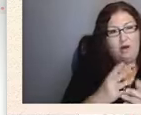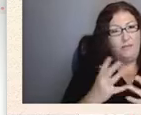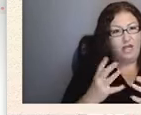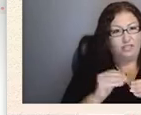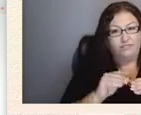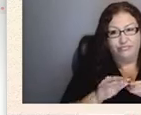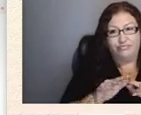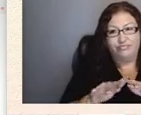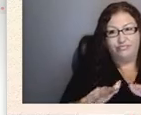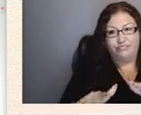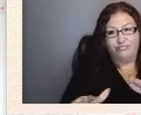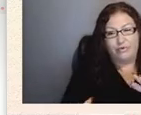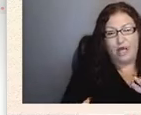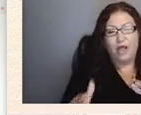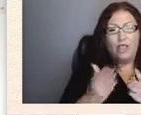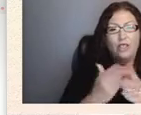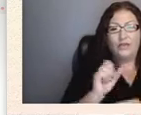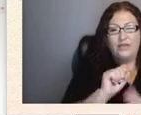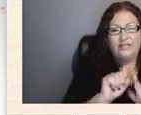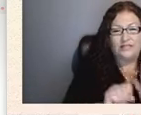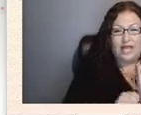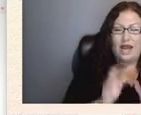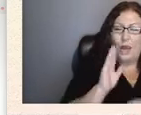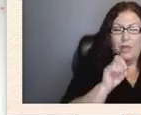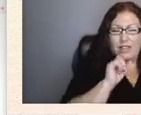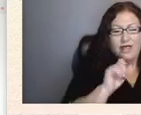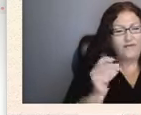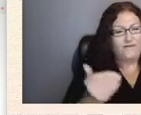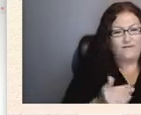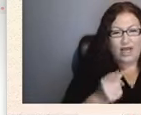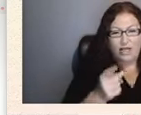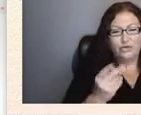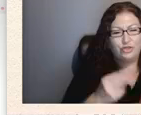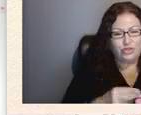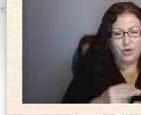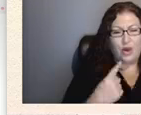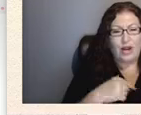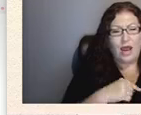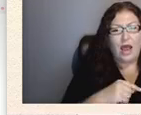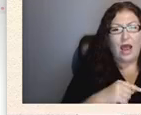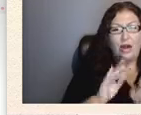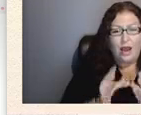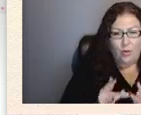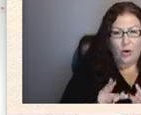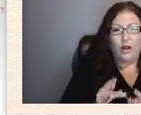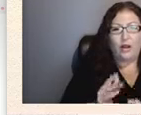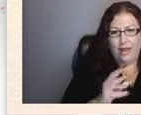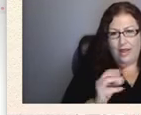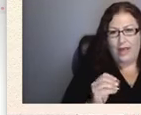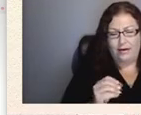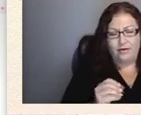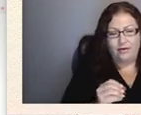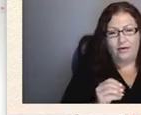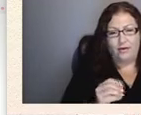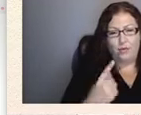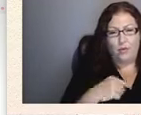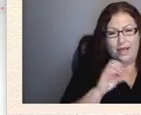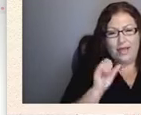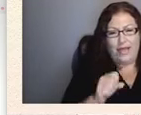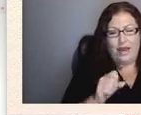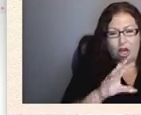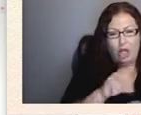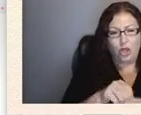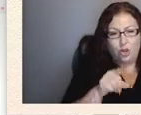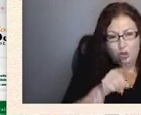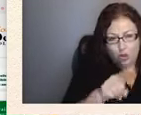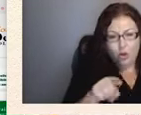and I would love to invite you to join our network, and then we can include you on this